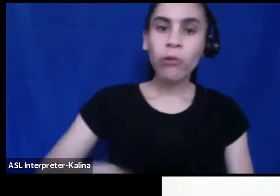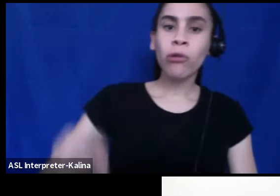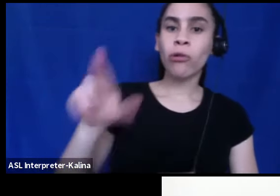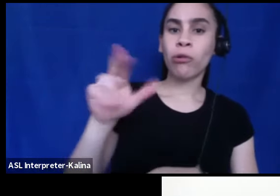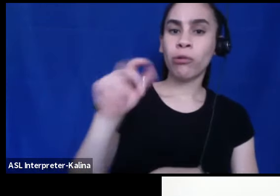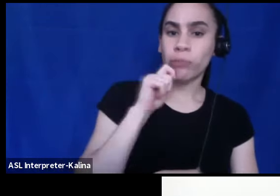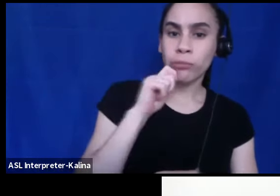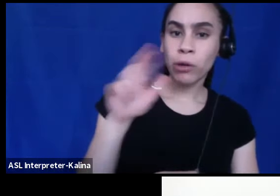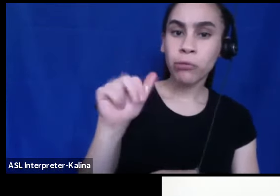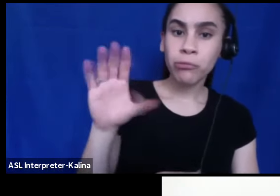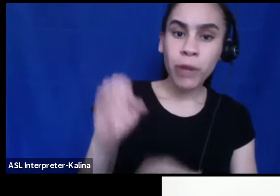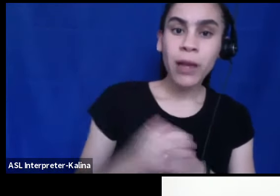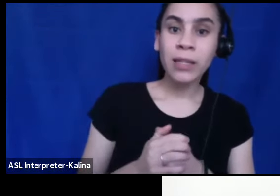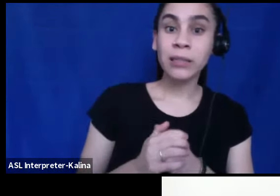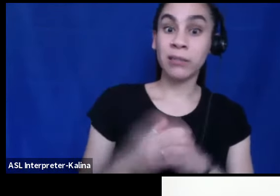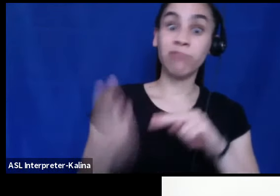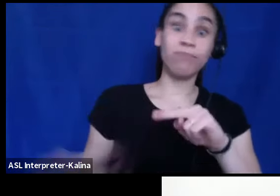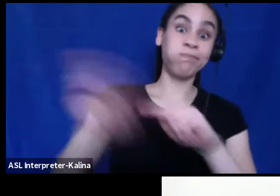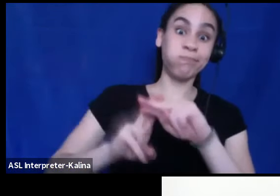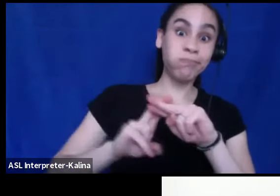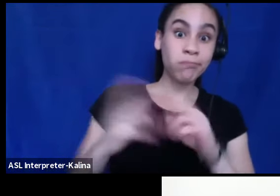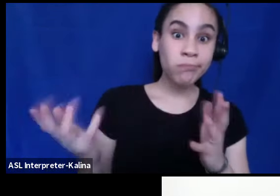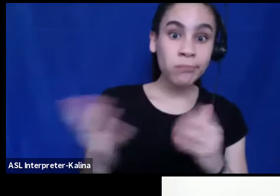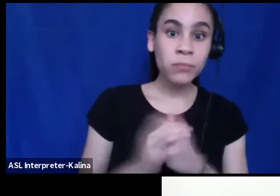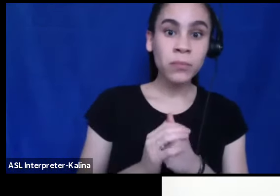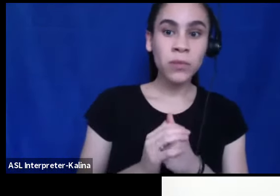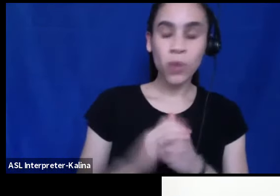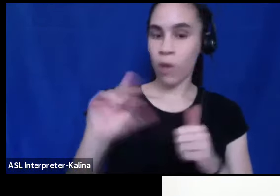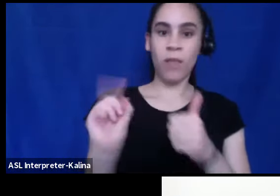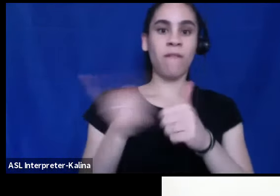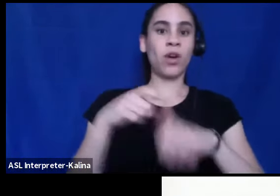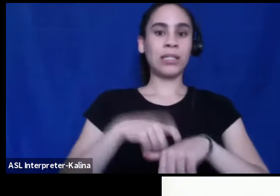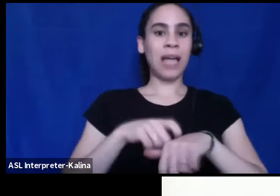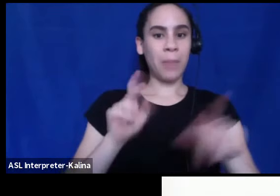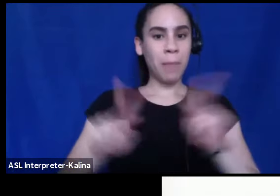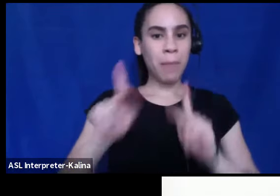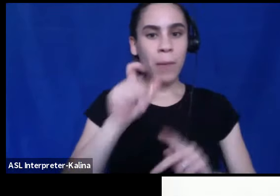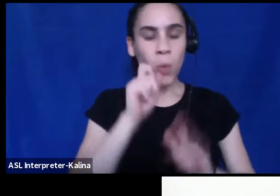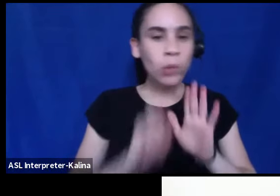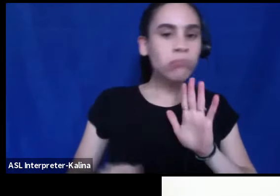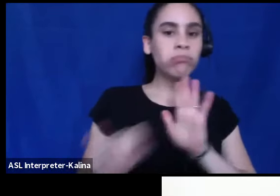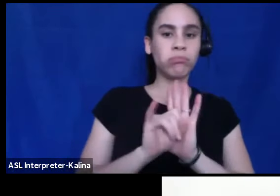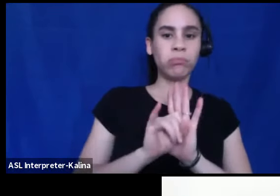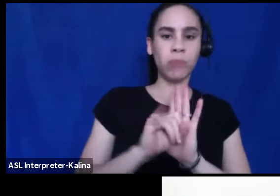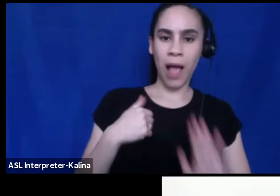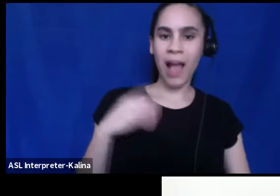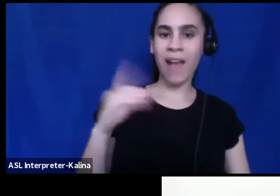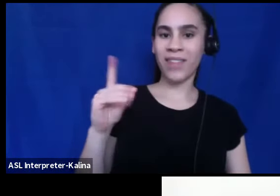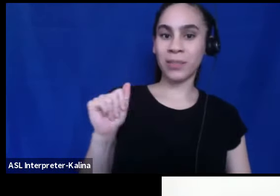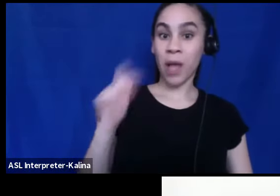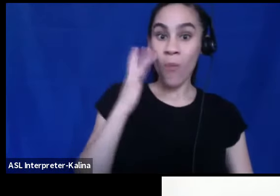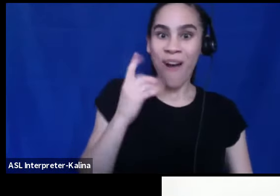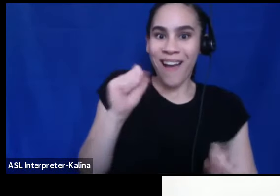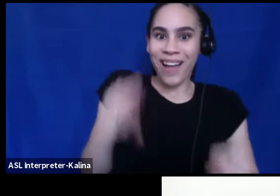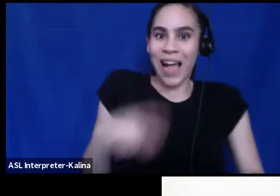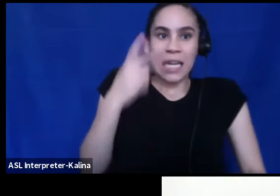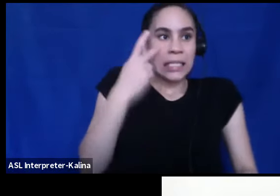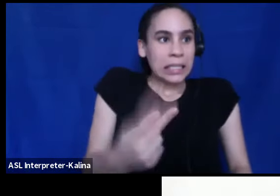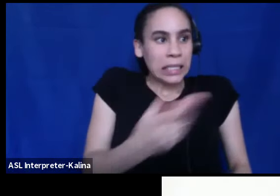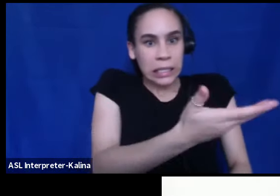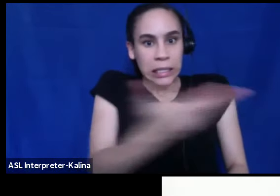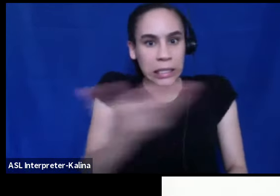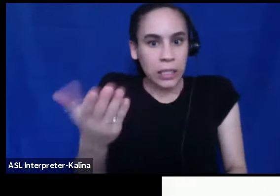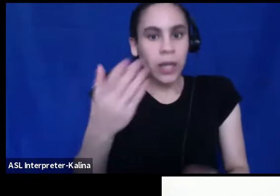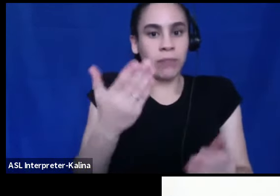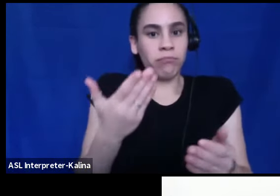And so people for the first time are identifying as having a disability because they're seeing it in front of them and the impact that it's